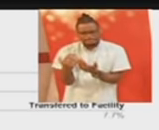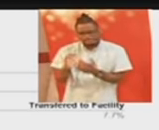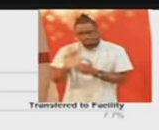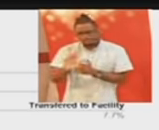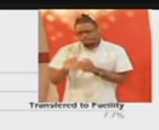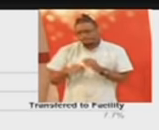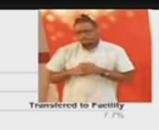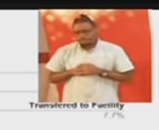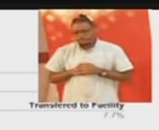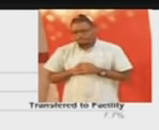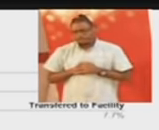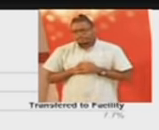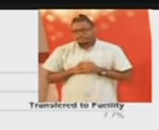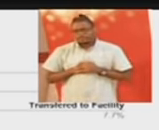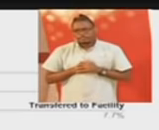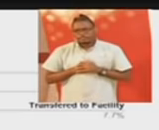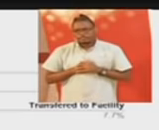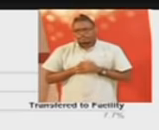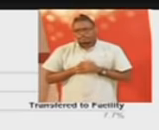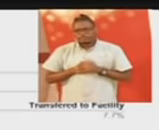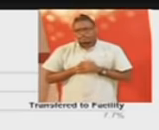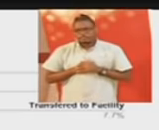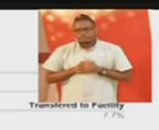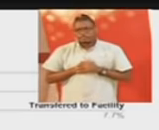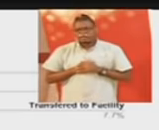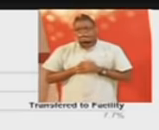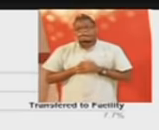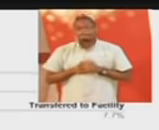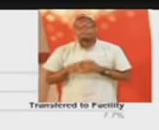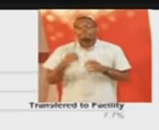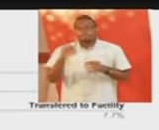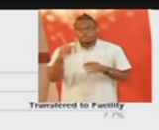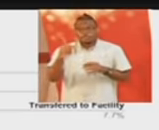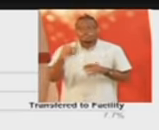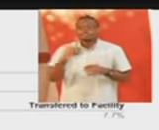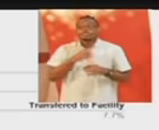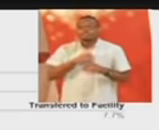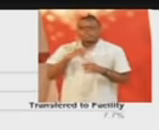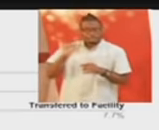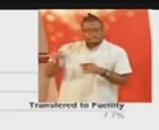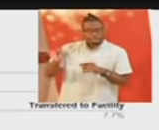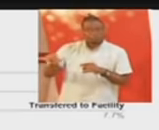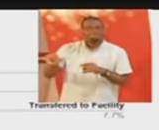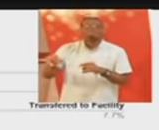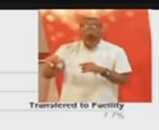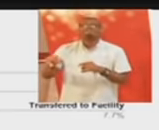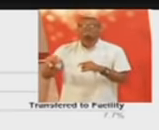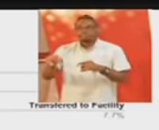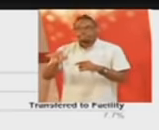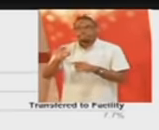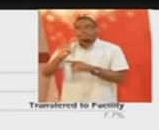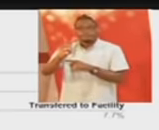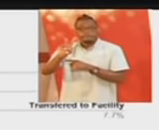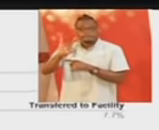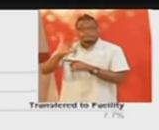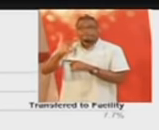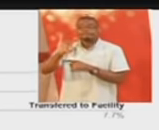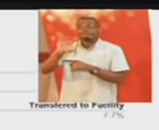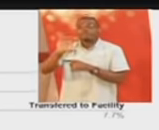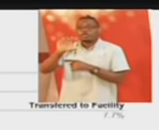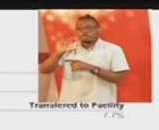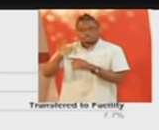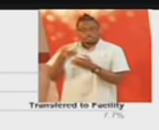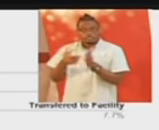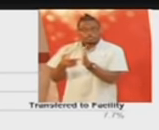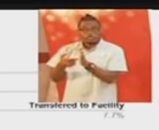Sorry, that's Victoria, yes. So we go to Victoria County. We start at the green at the top.